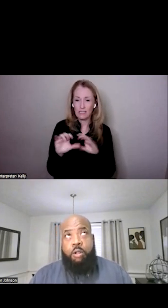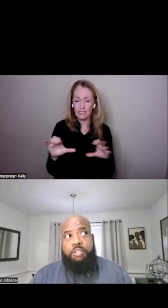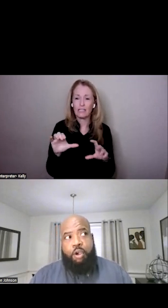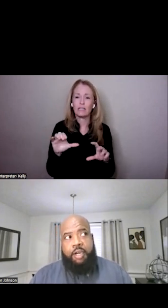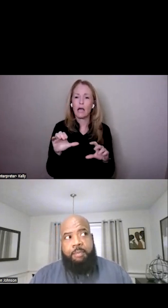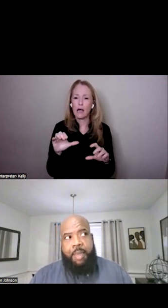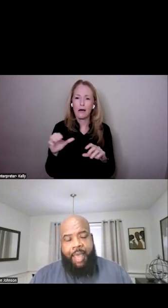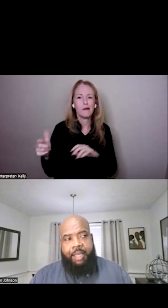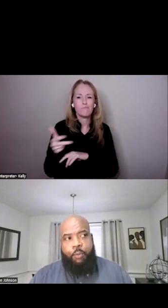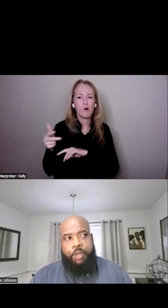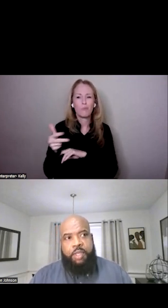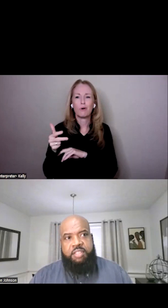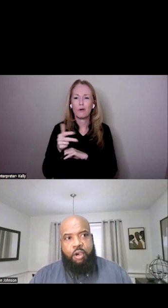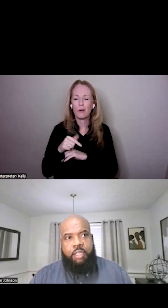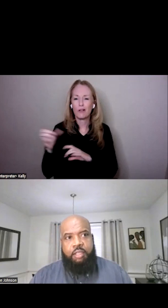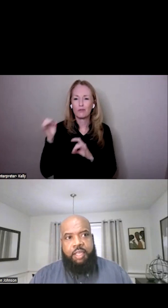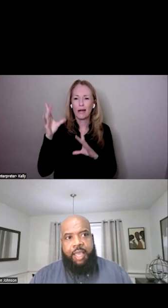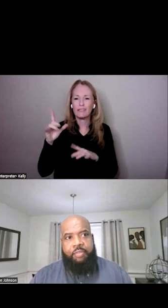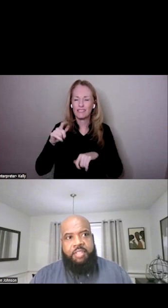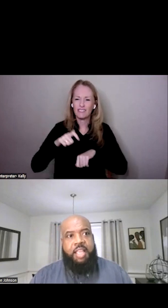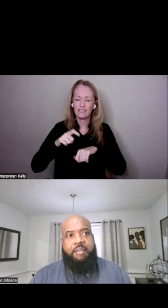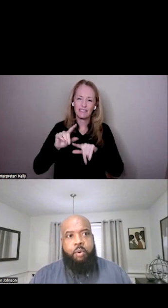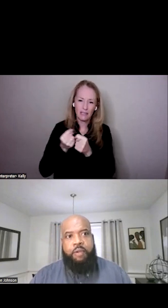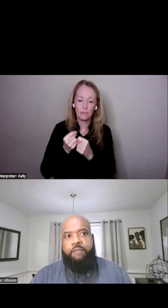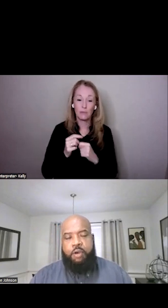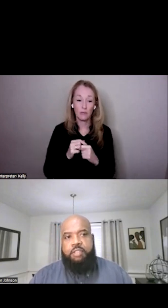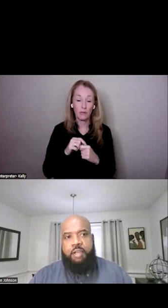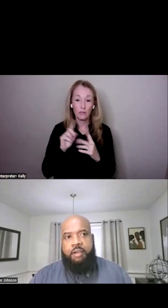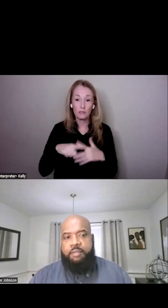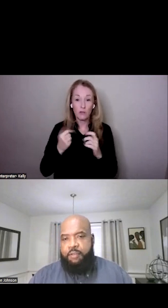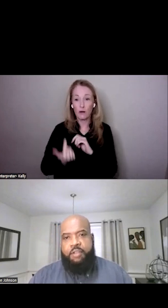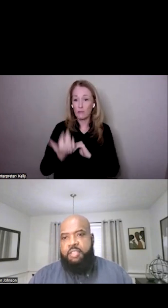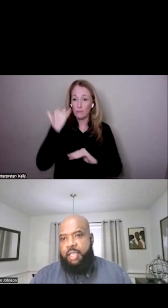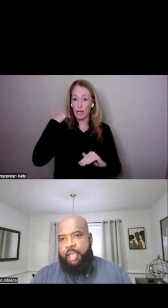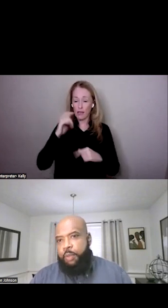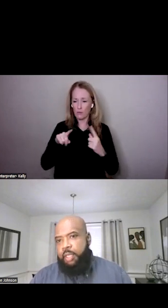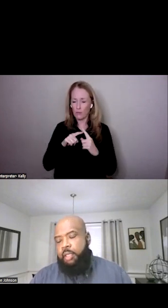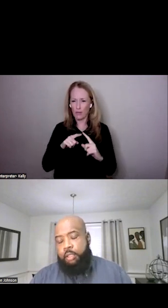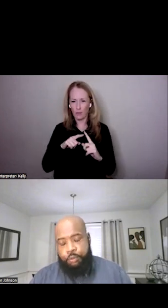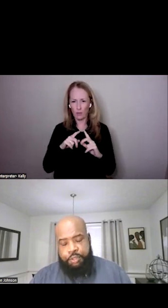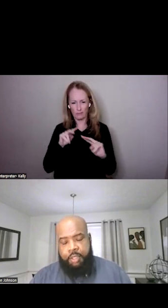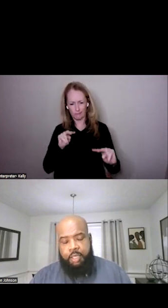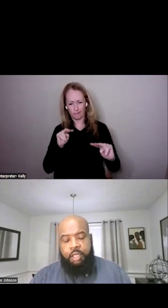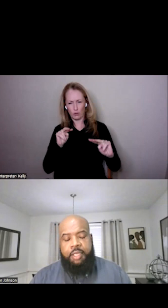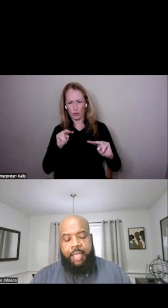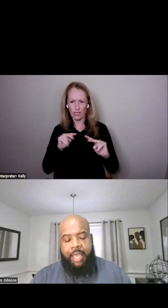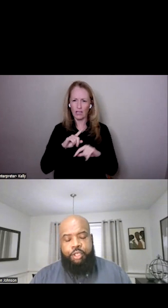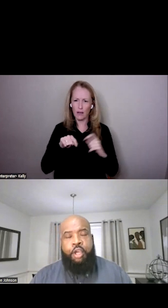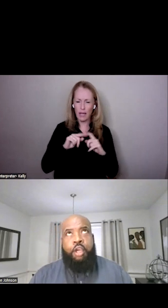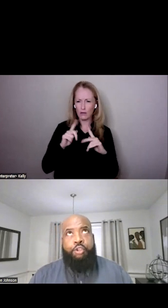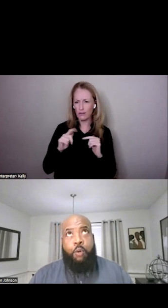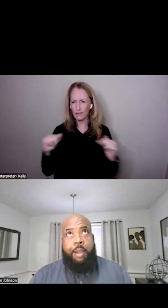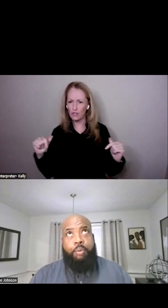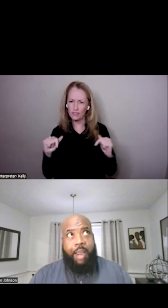it all started back when we started looking at the standpoint first of diversity, equity, and inclusion, and looking